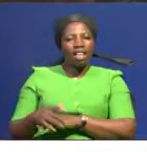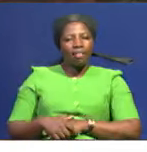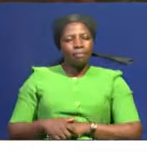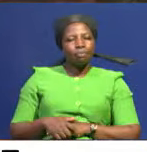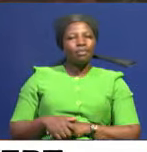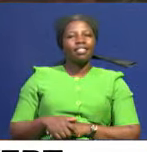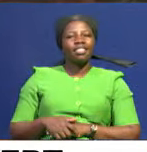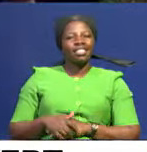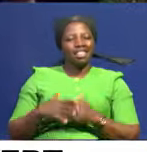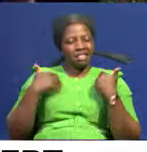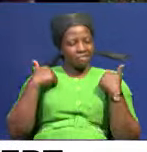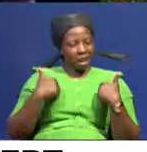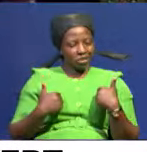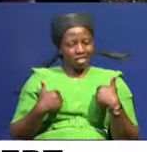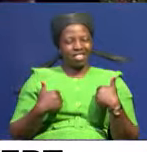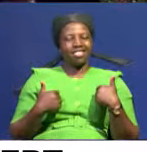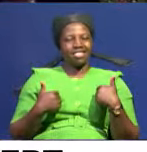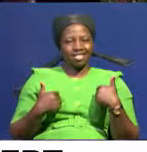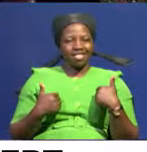I belong to that school of thought.